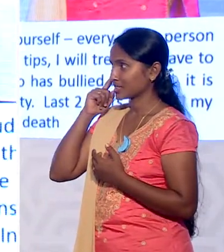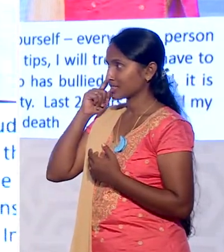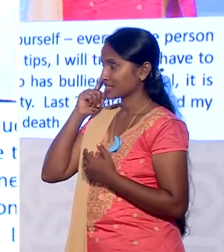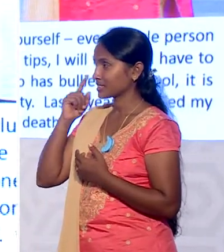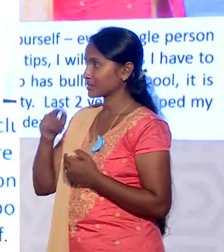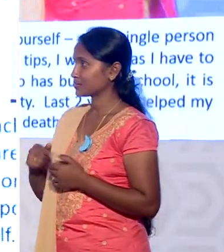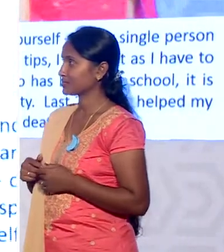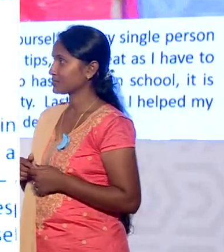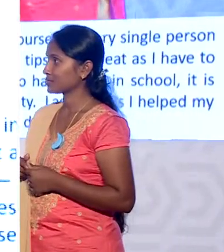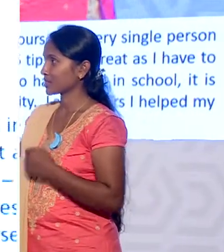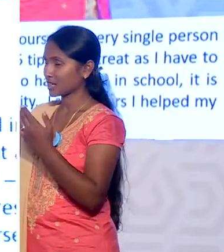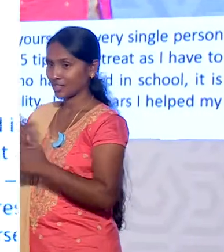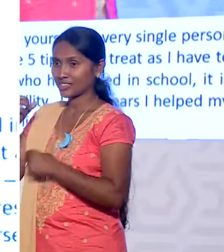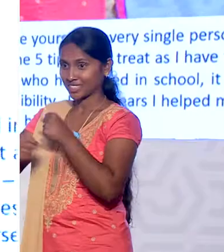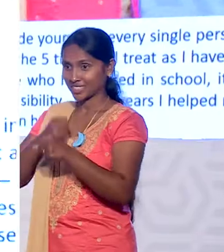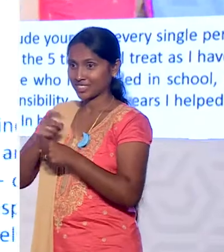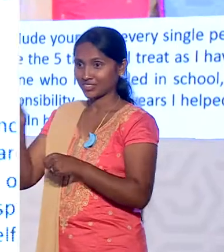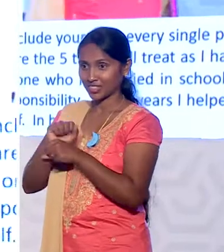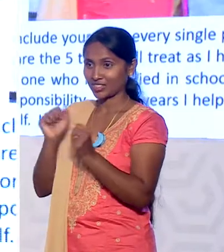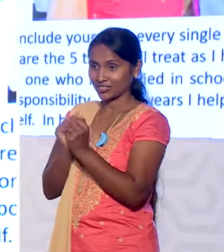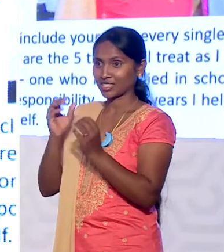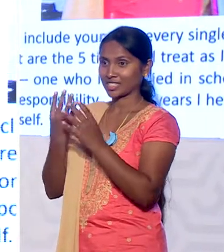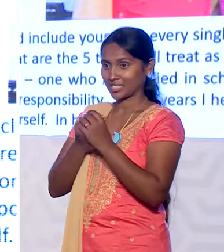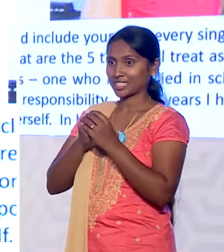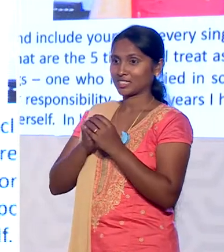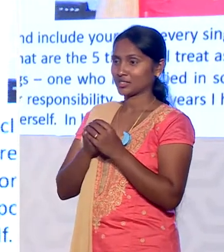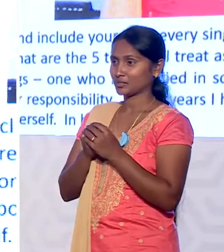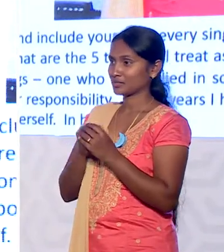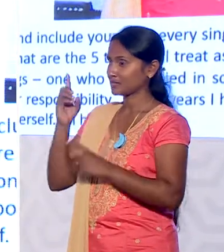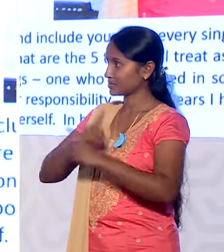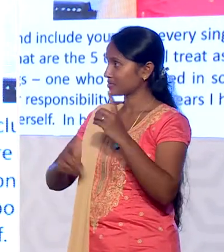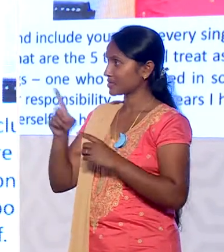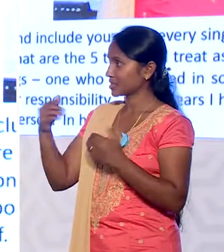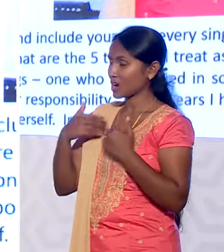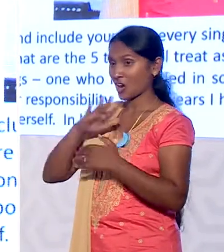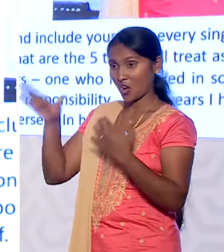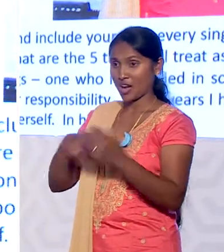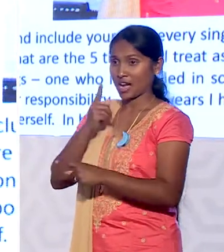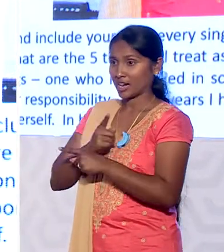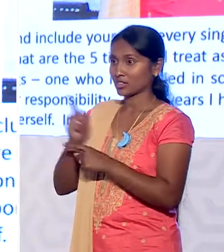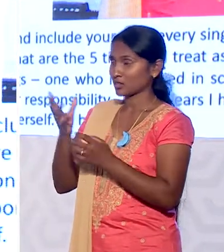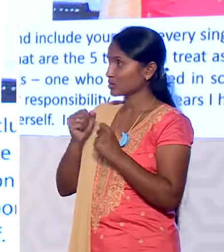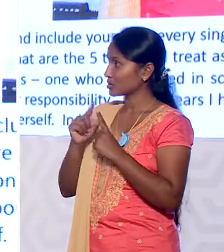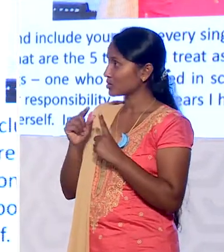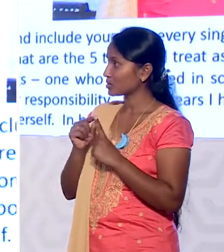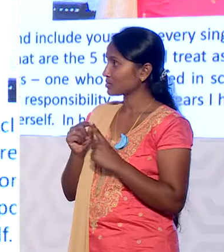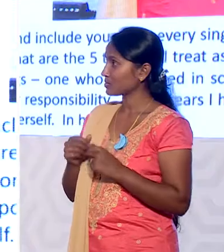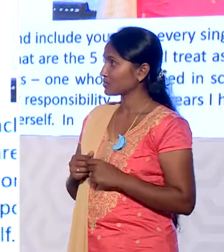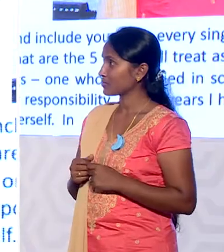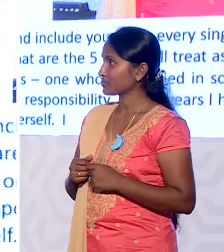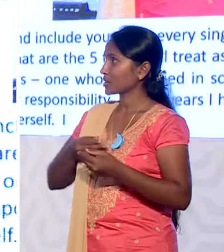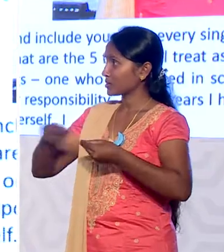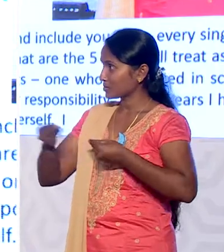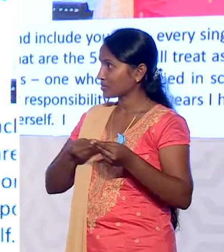to do it after years of work in the disability business space. I had always wanted to launch a global